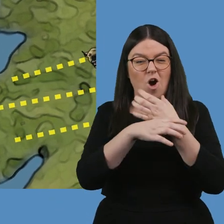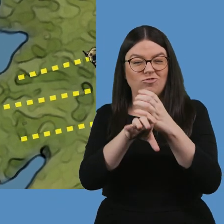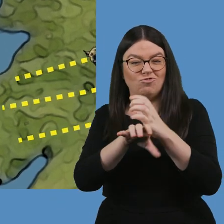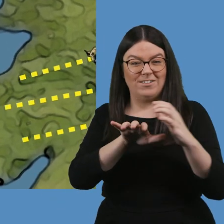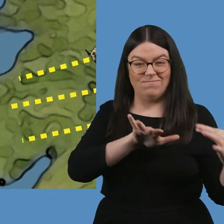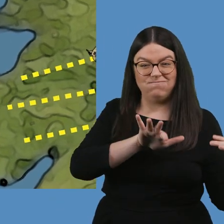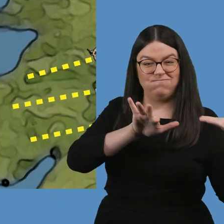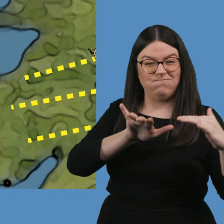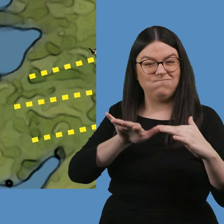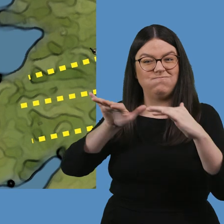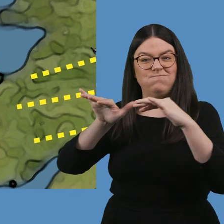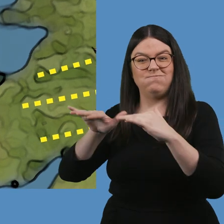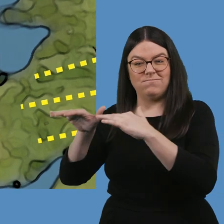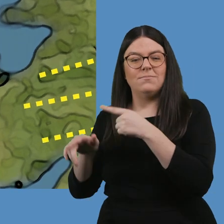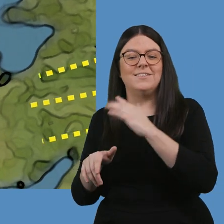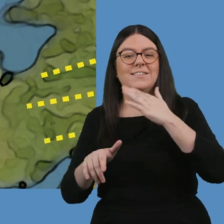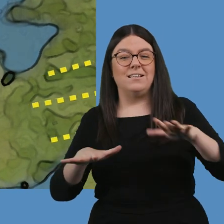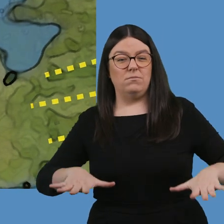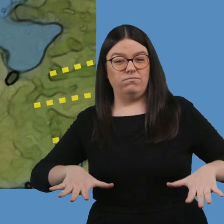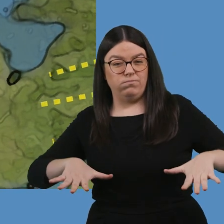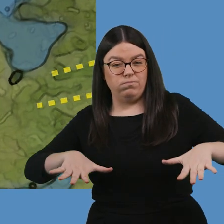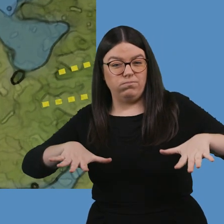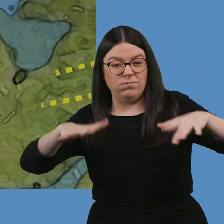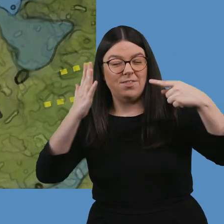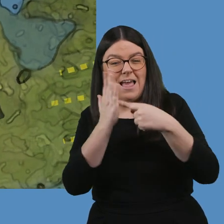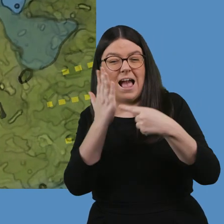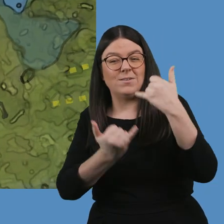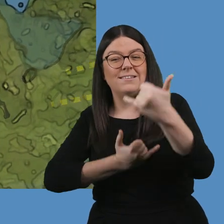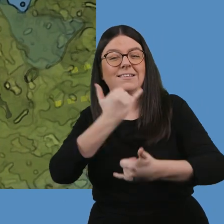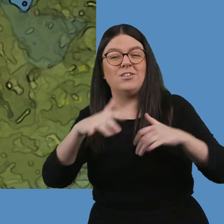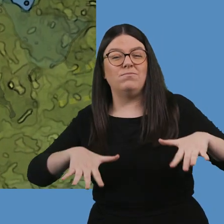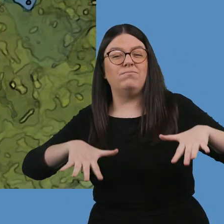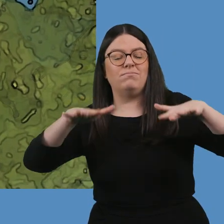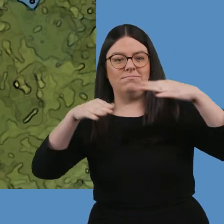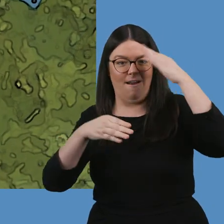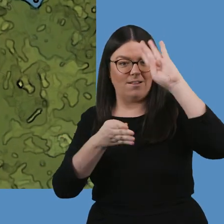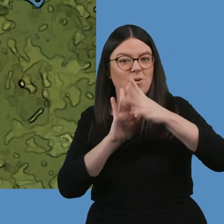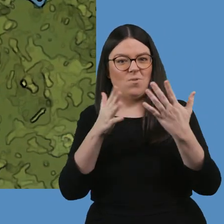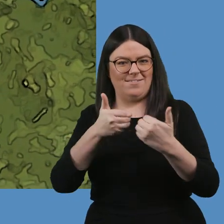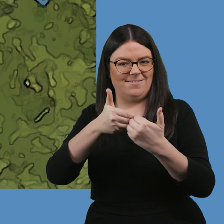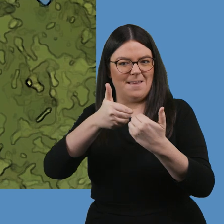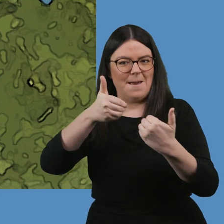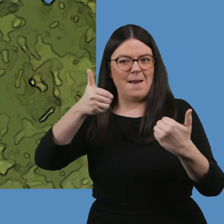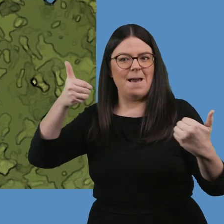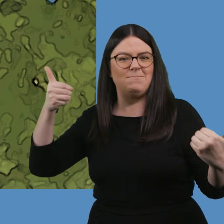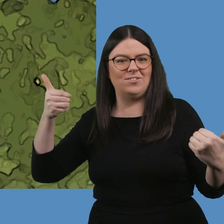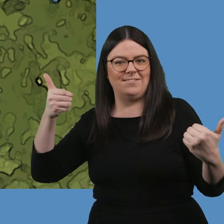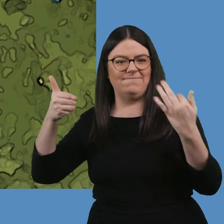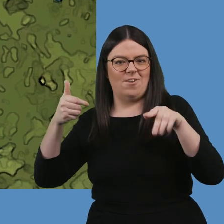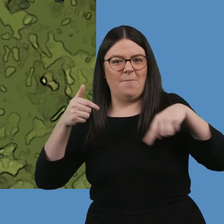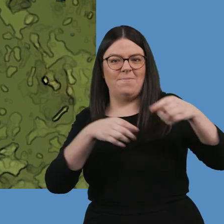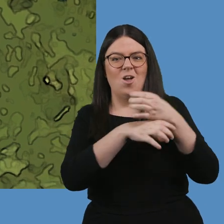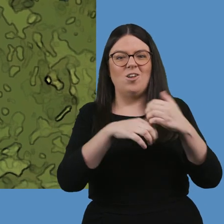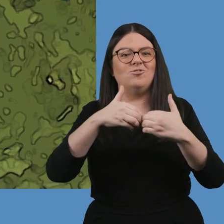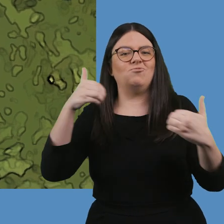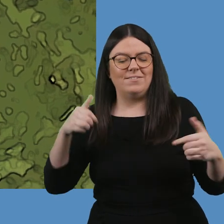between neighboring countries when the sea levels rose over many thousands of years Ireland became cut off from